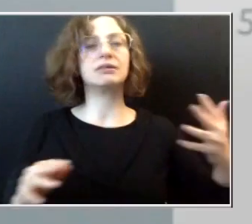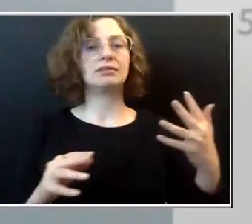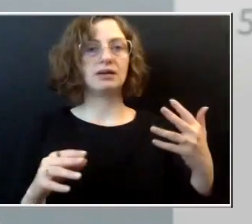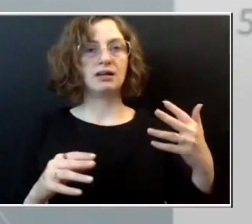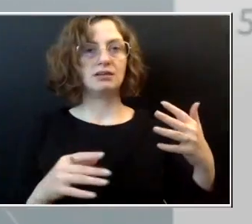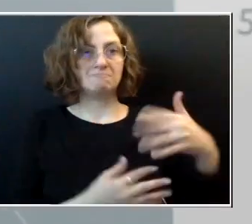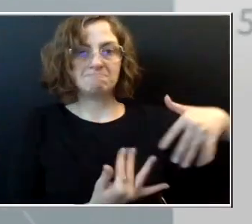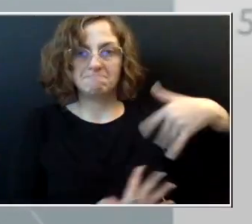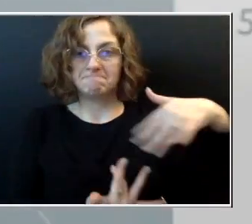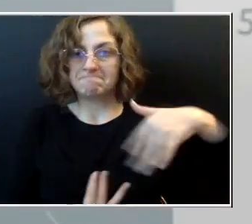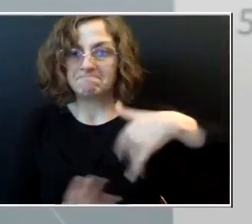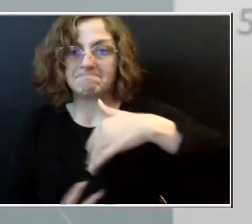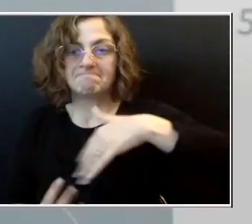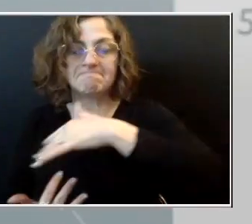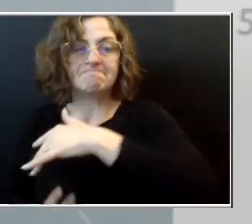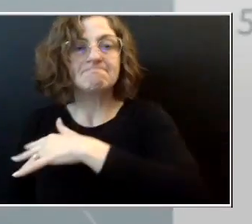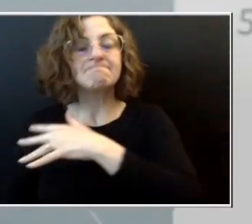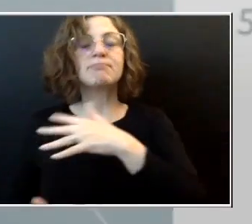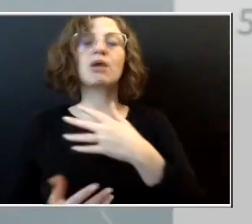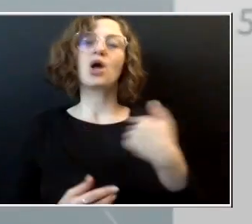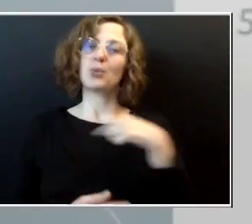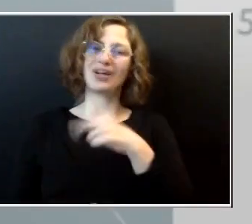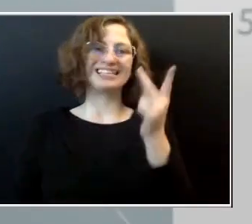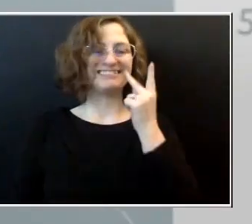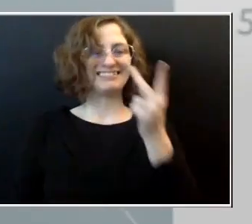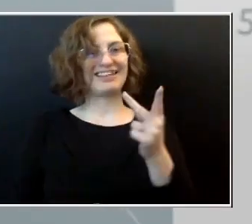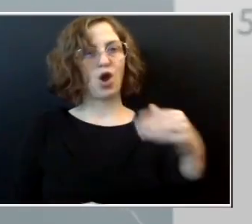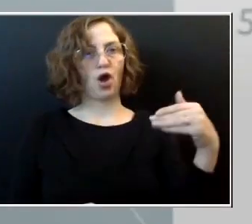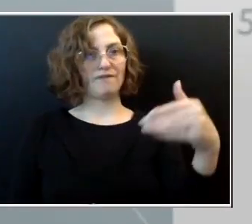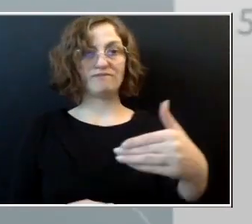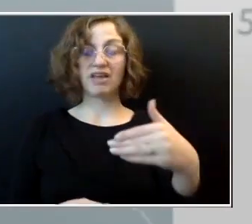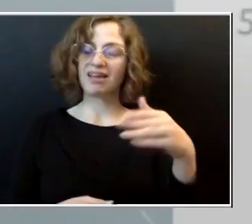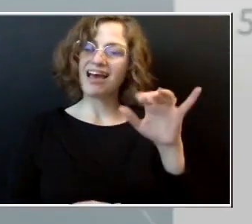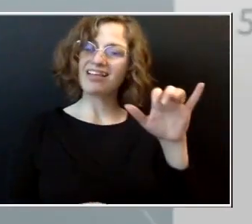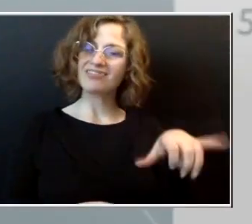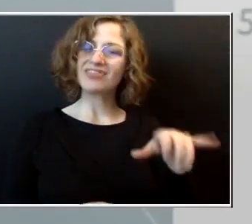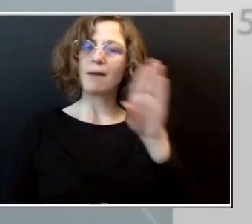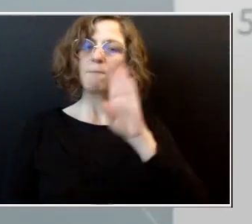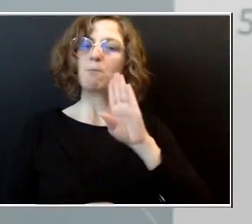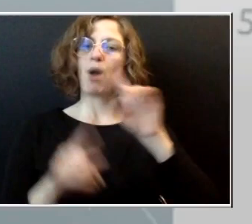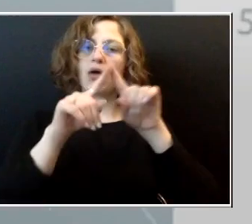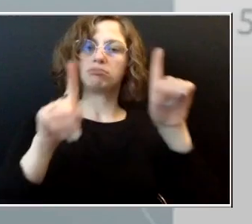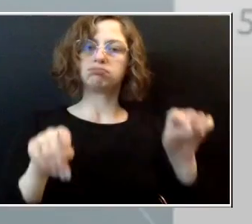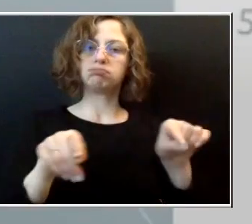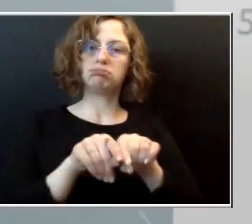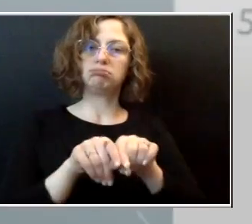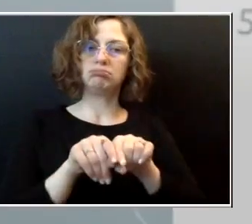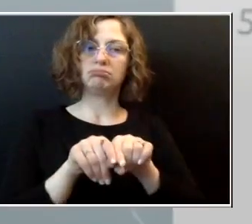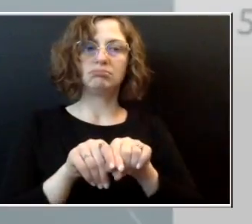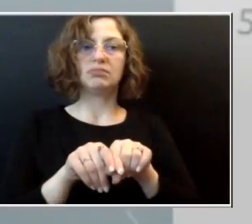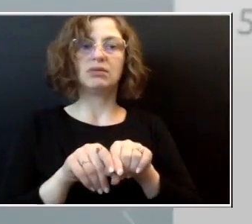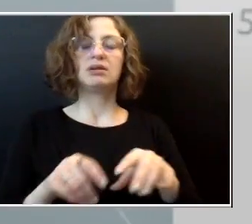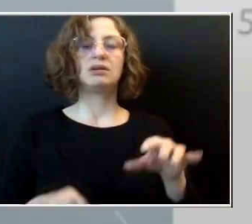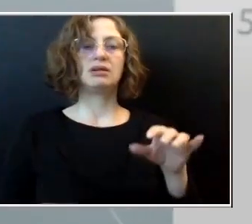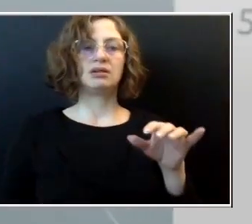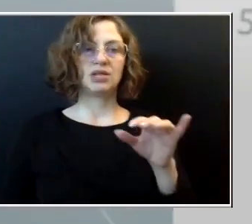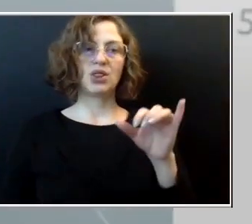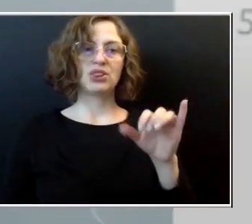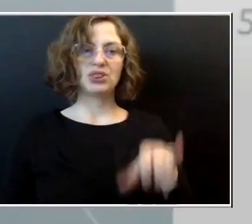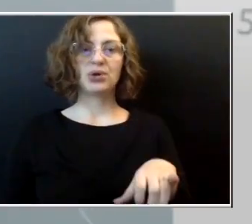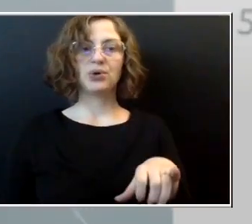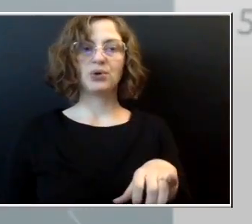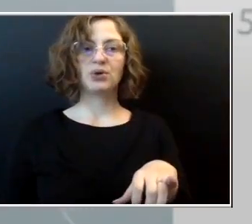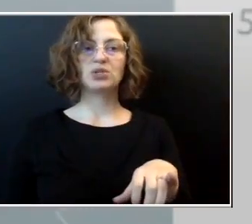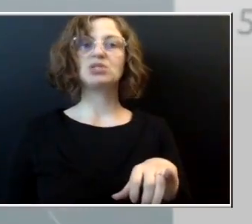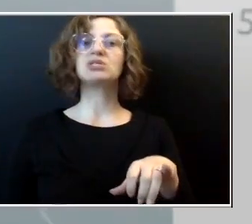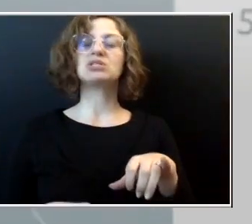and again. And here you see the brown box. Those are the measures that were taken by the public health officials in New York City. And